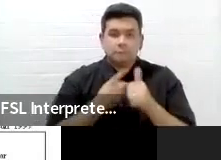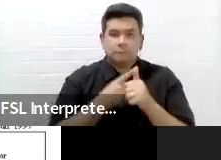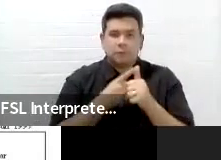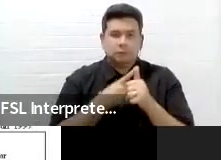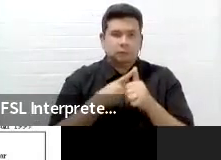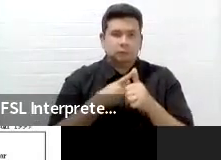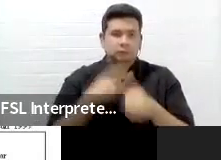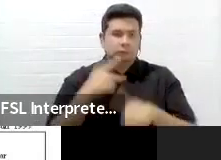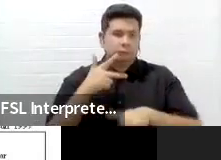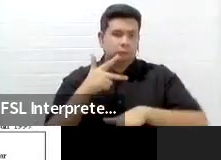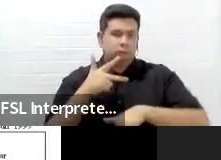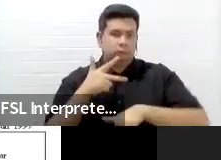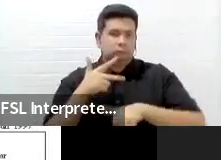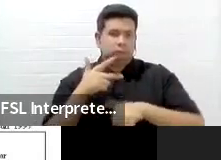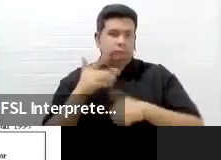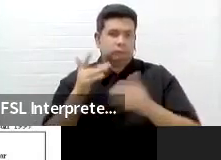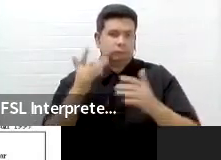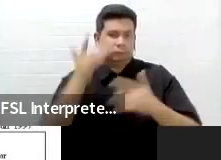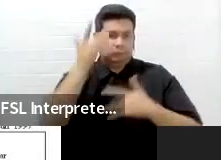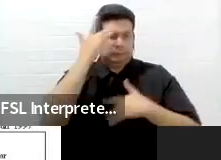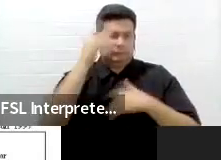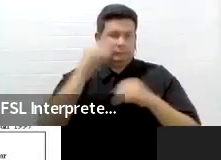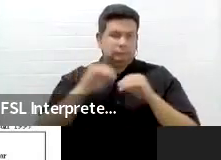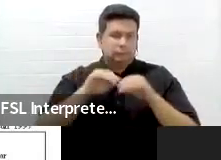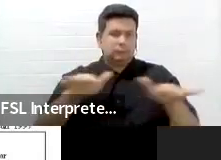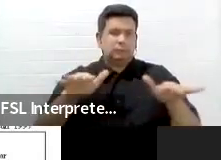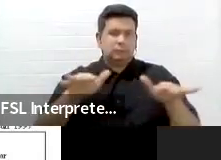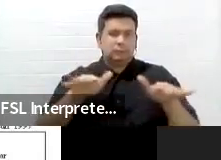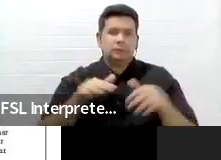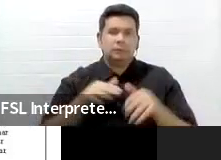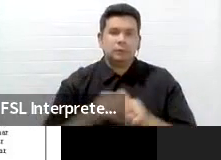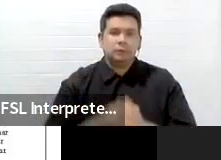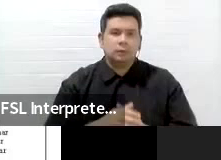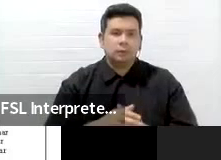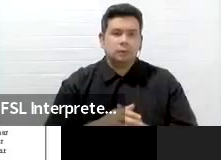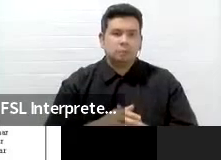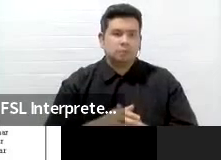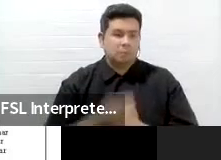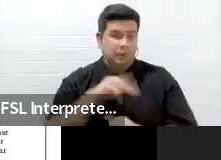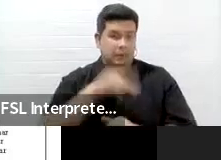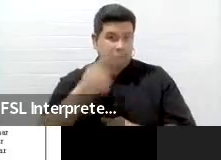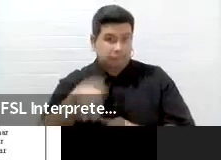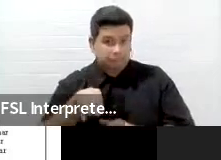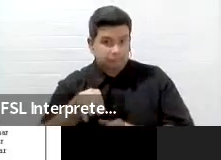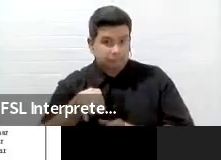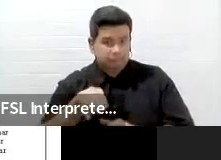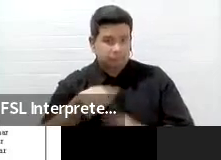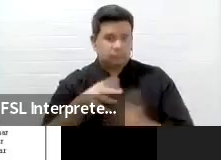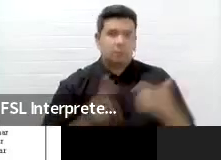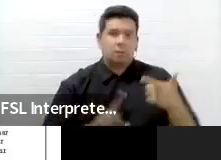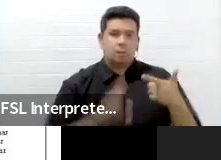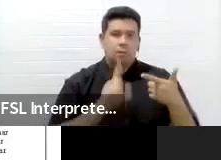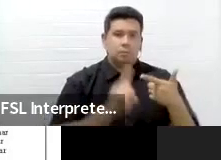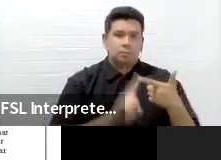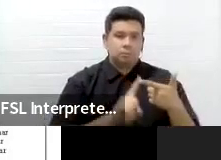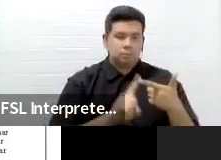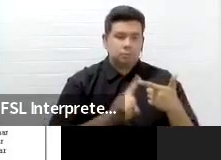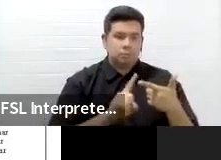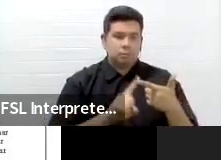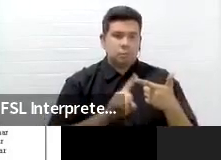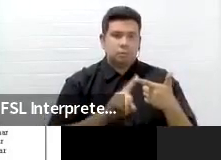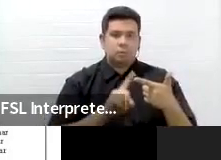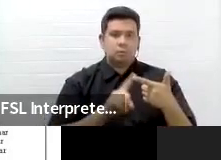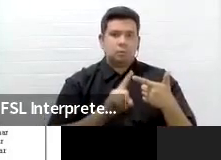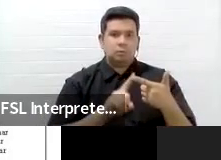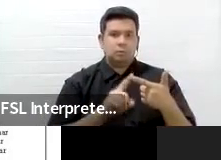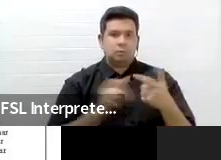affected the core provinces near Manila, but the second wave affected most of the archipelago. One